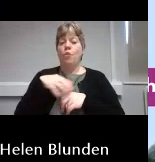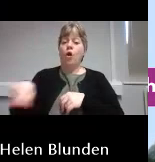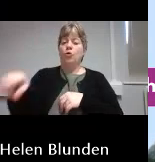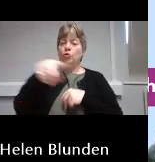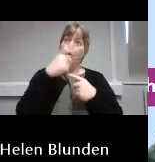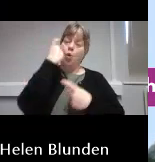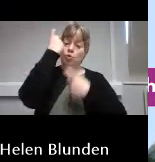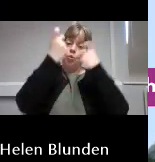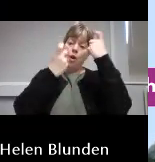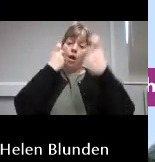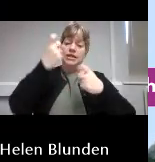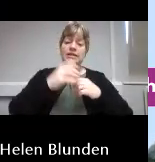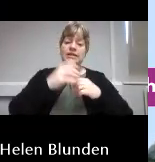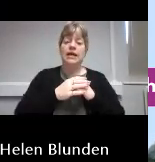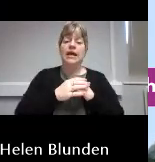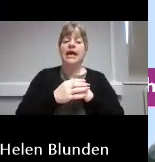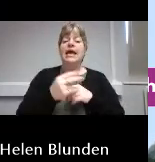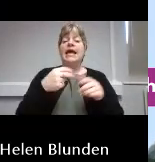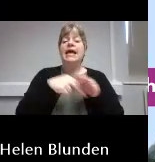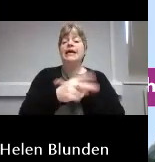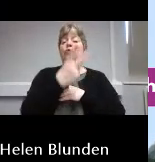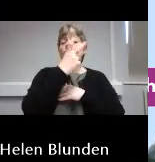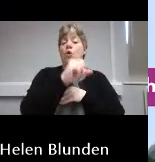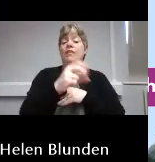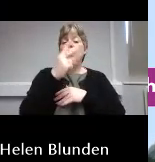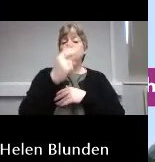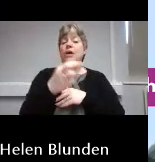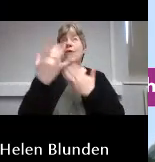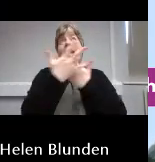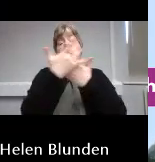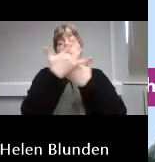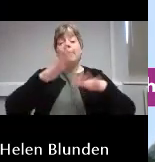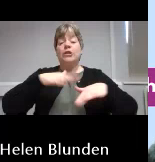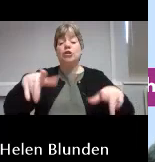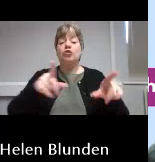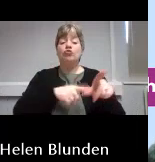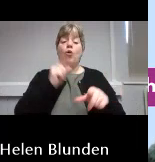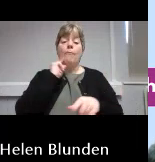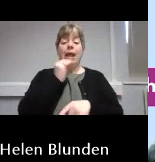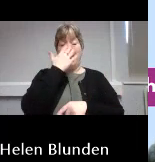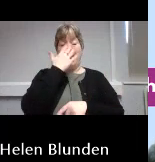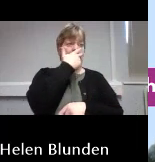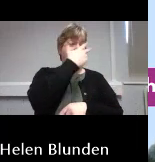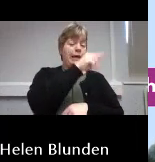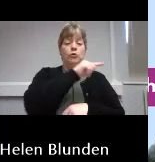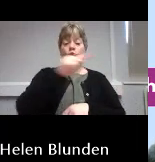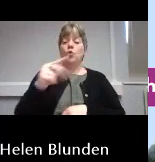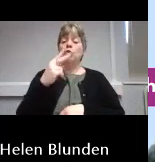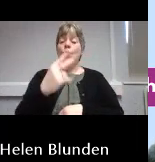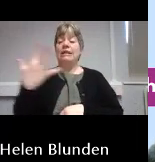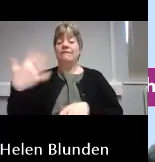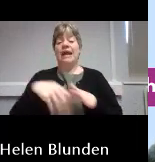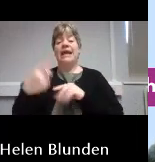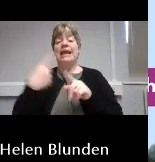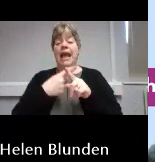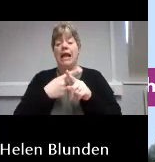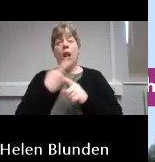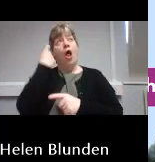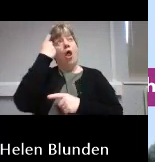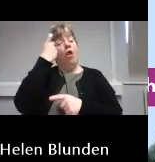consider: in 2023, how many children and young people aged 8 to 25 years in England were thought to